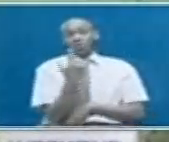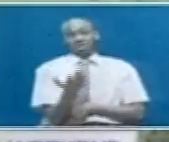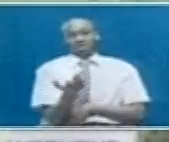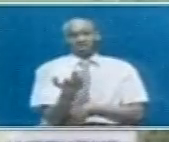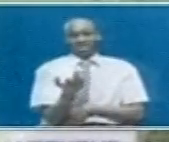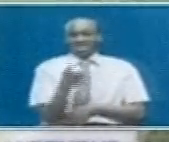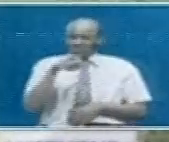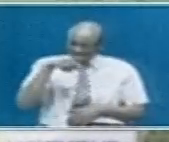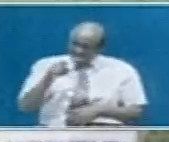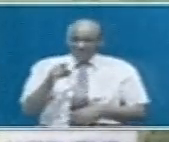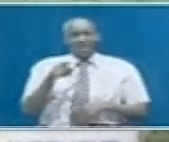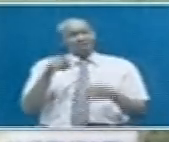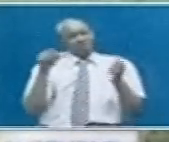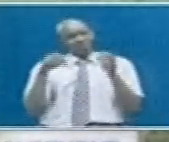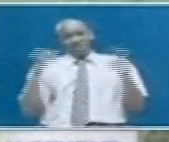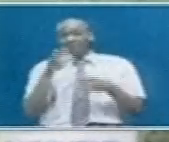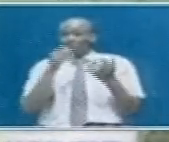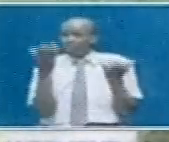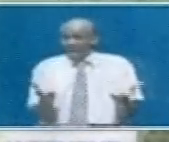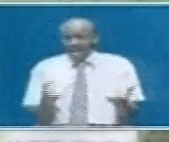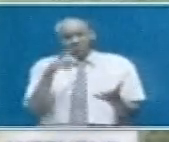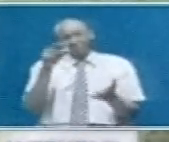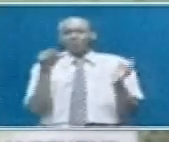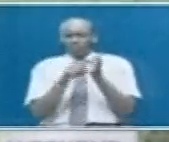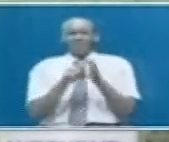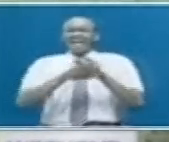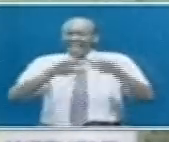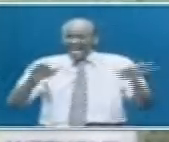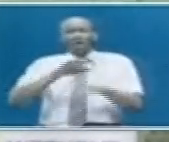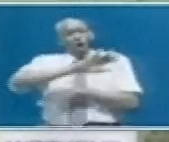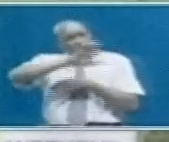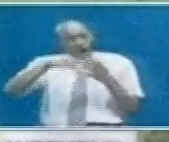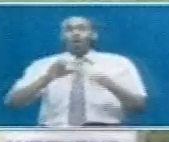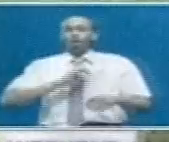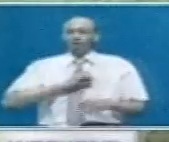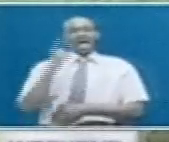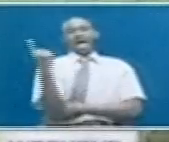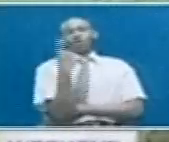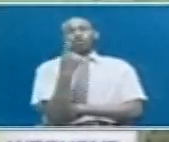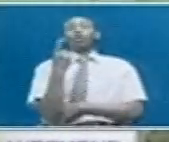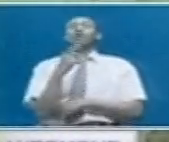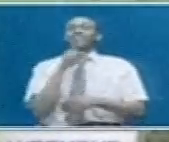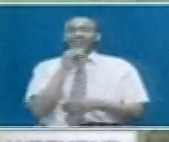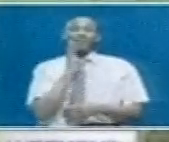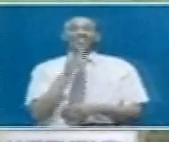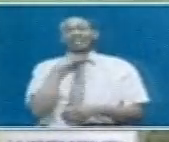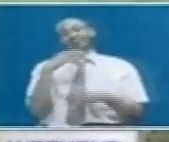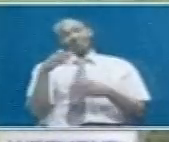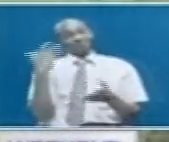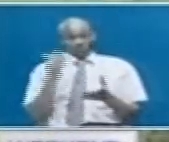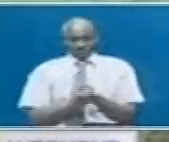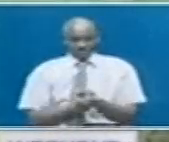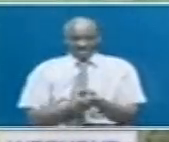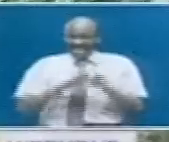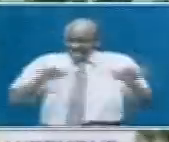And he's not to blame for his fear, though. He's now the sole owner of the land left behind by both his parents, land that